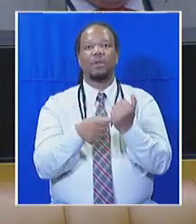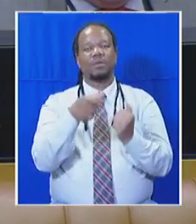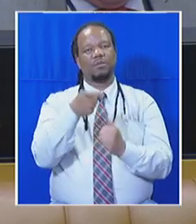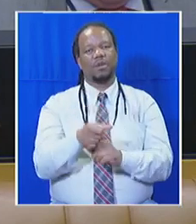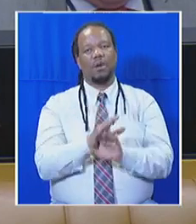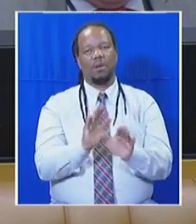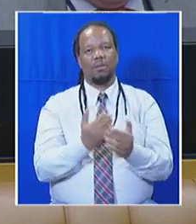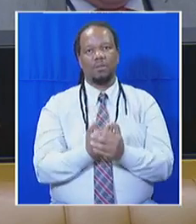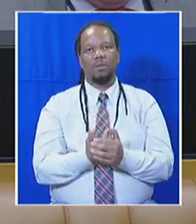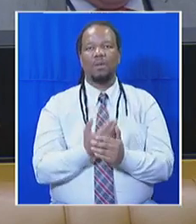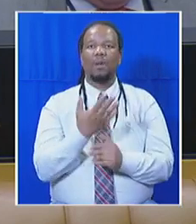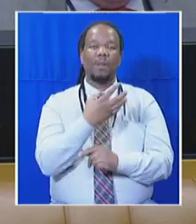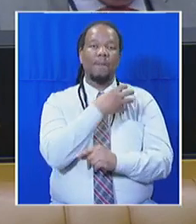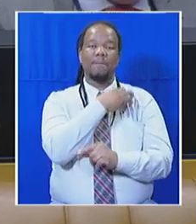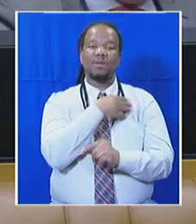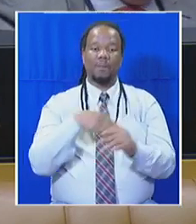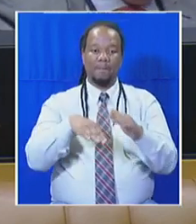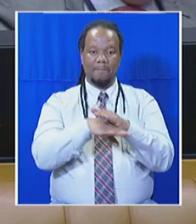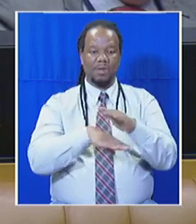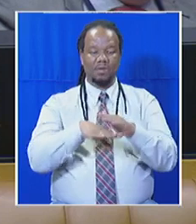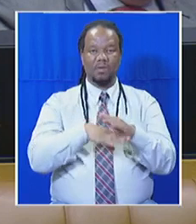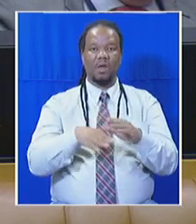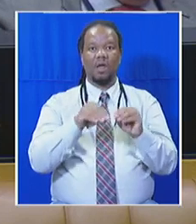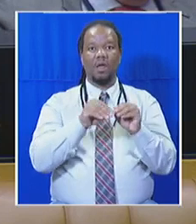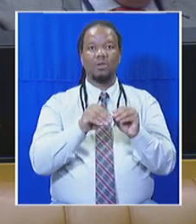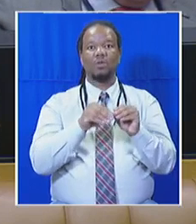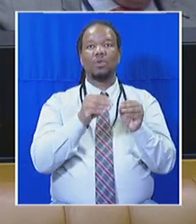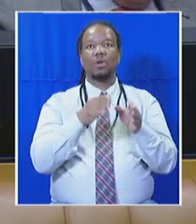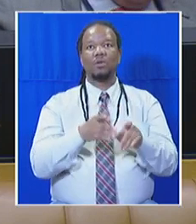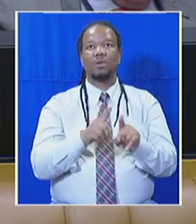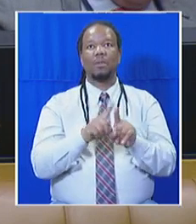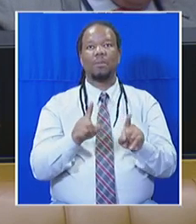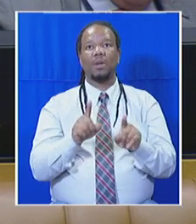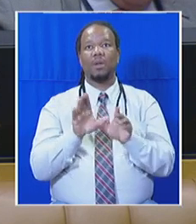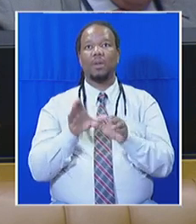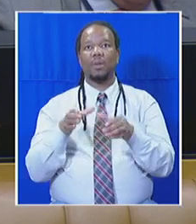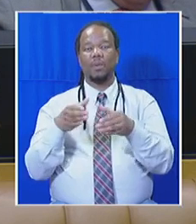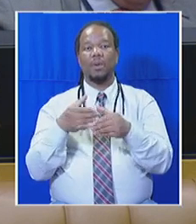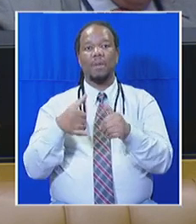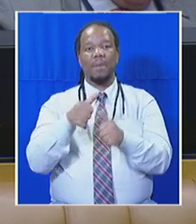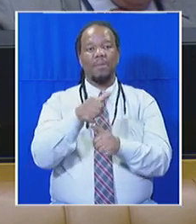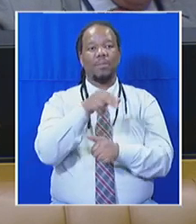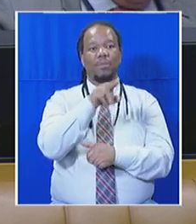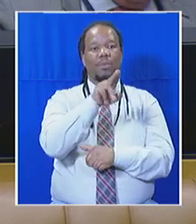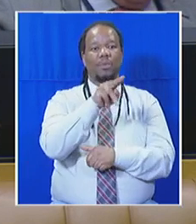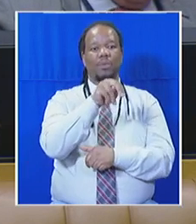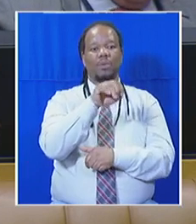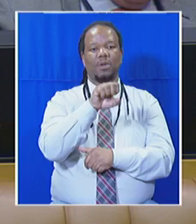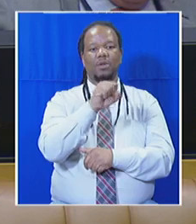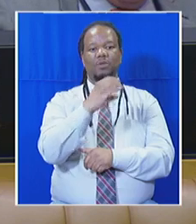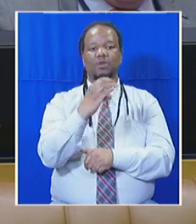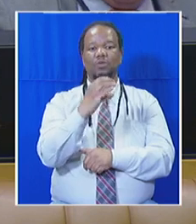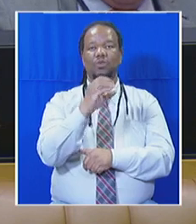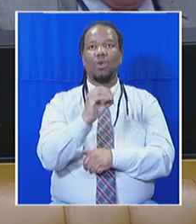Honourable Deputy Speaker, the Minister of Basic Education is presently leading a delegation in UNESCO. It's an important forum,